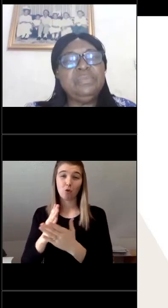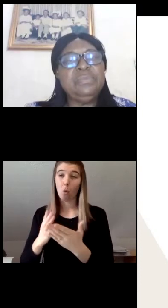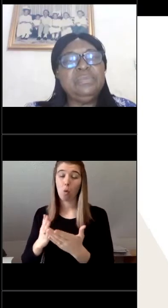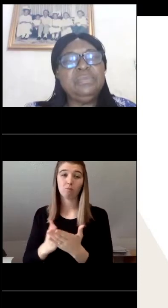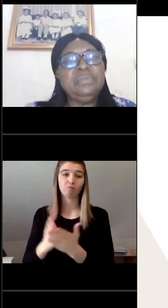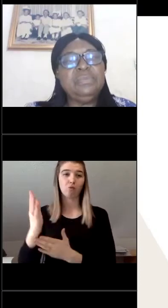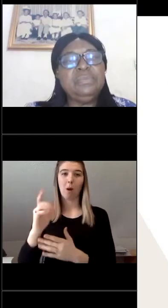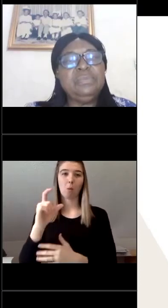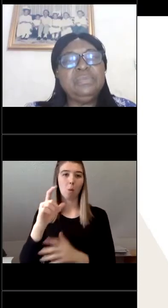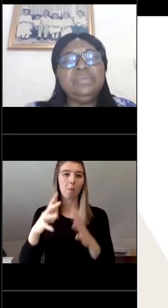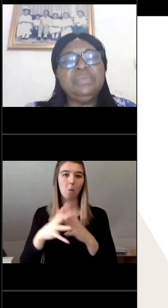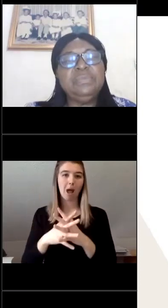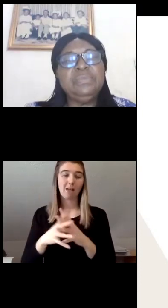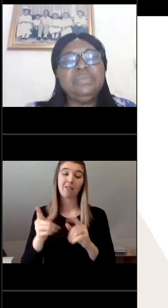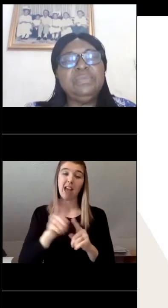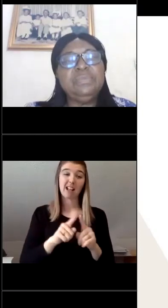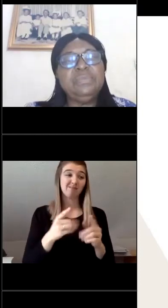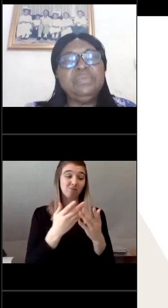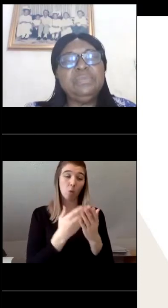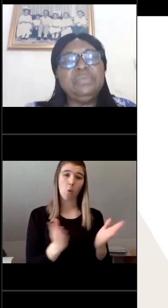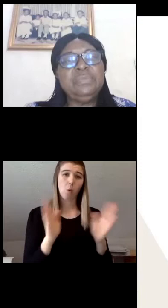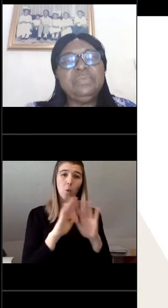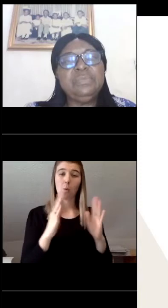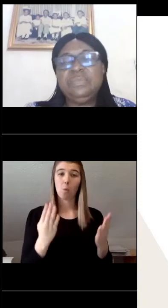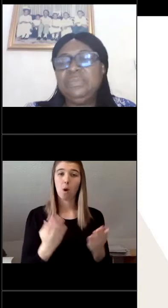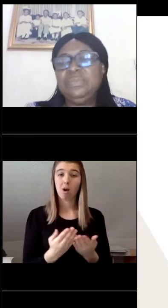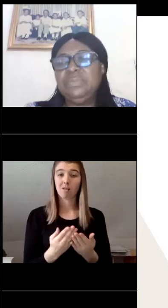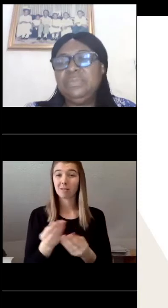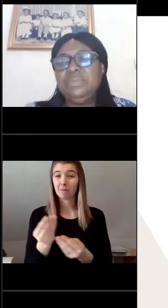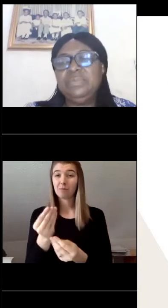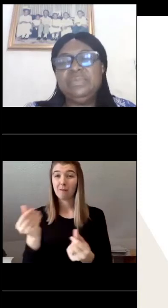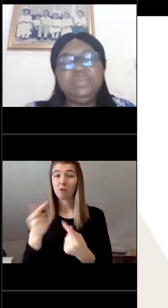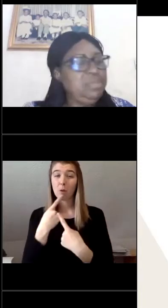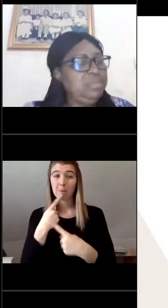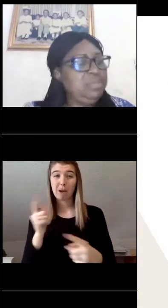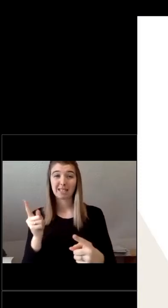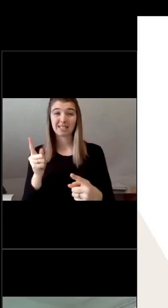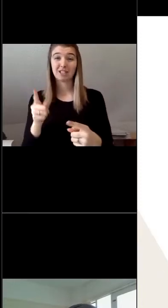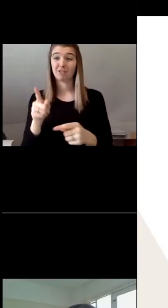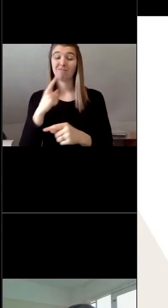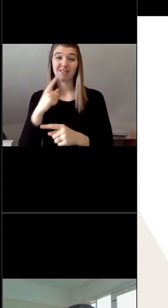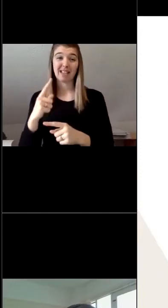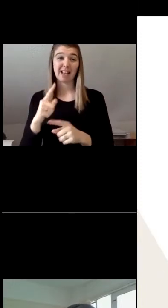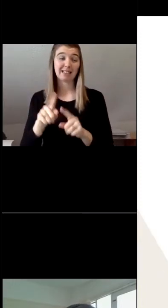In fact, Devashish has sent a message saying very, very similar in India as well.